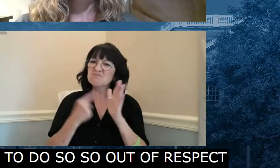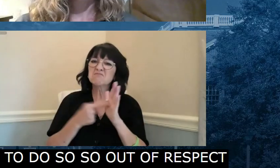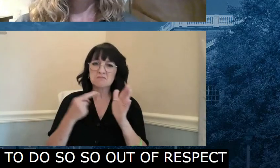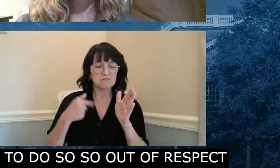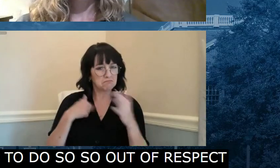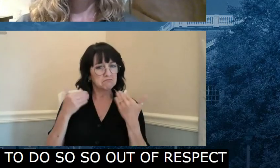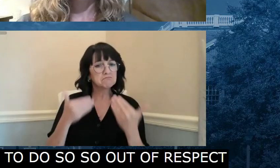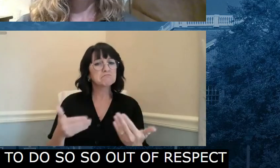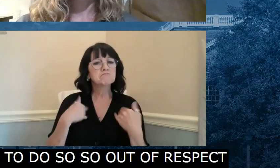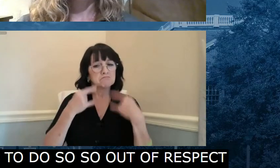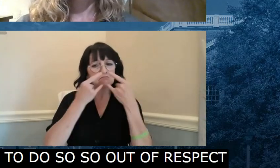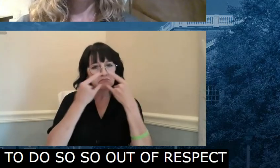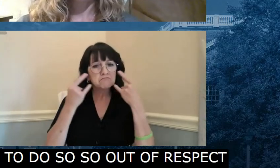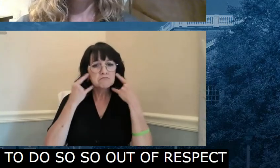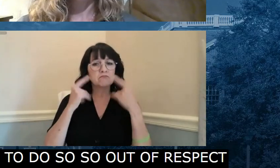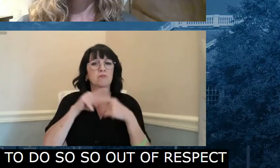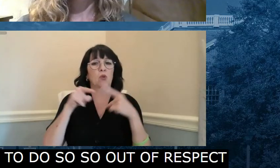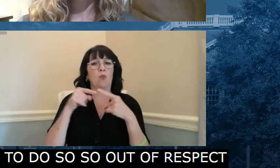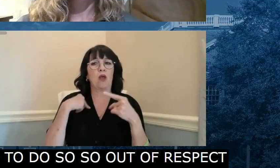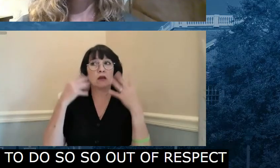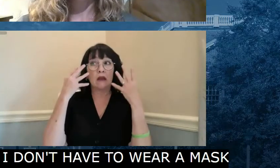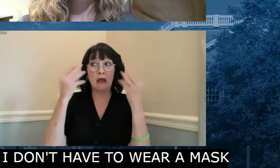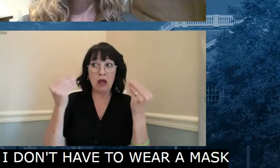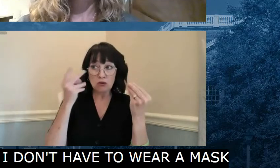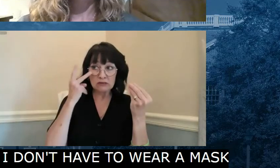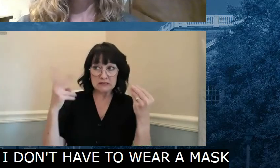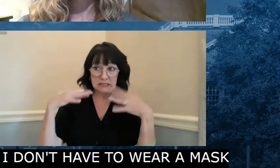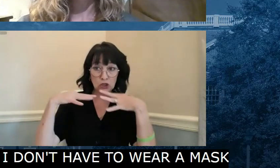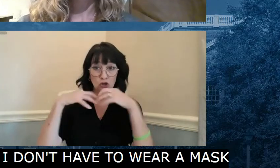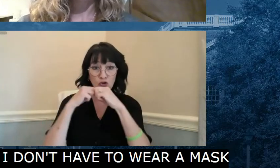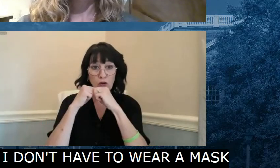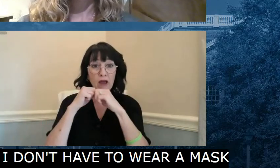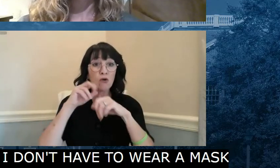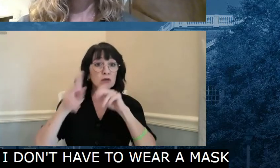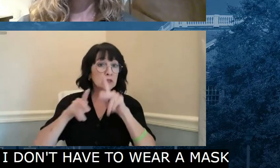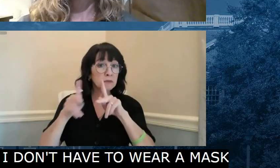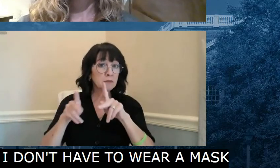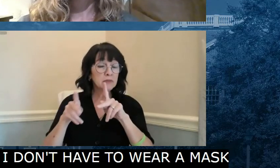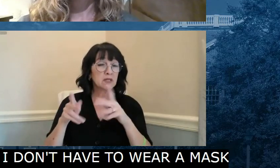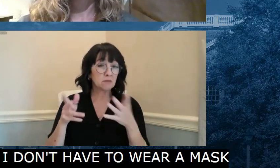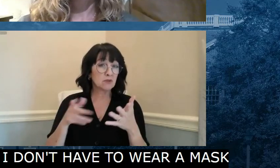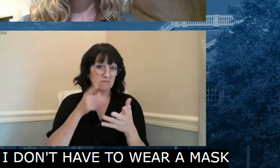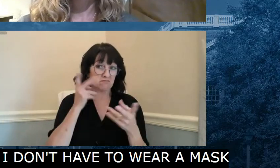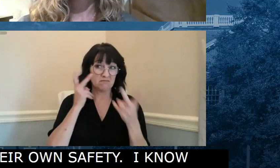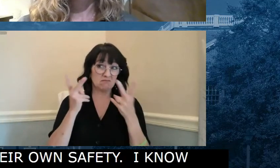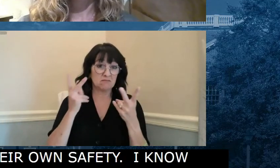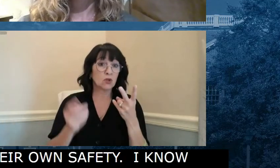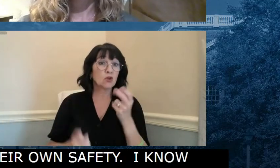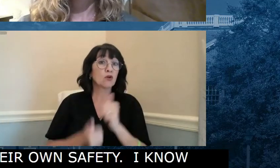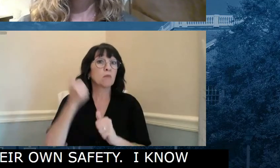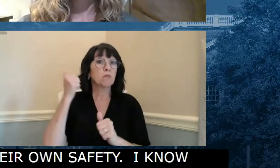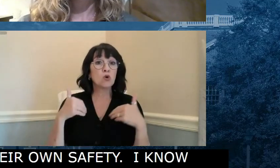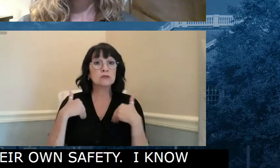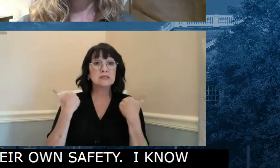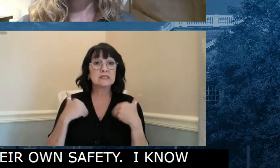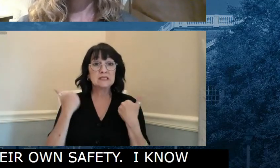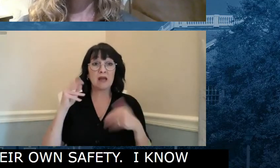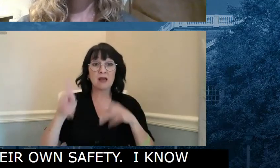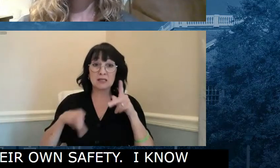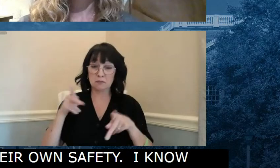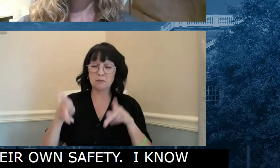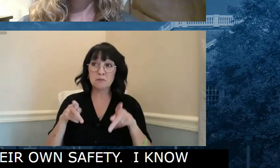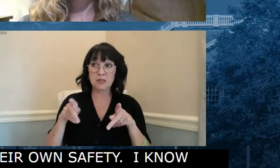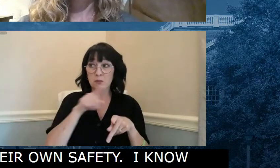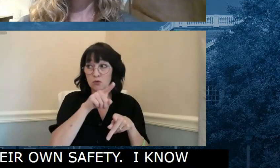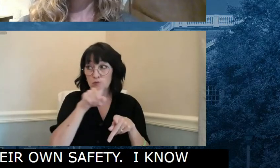their own safety. I know when you go into a place and it's mostly young adults and nobody's got masks on, some of those